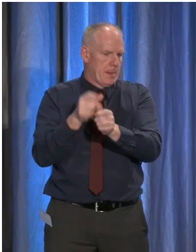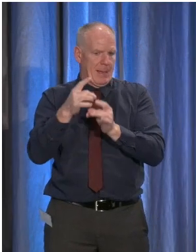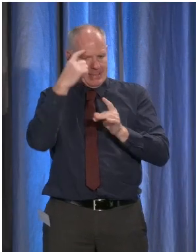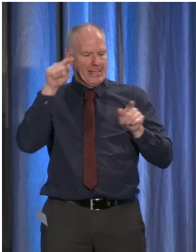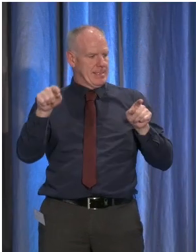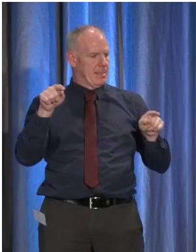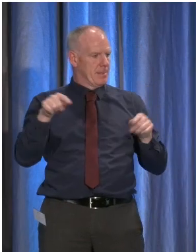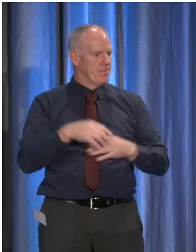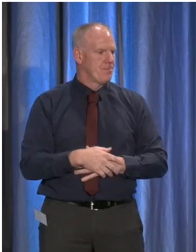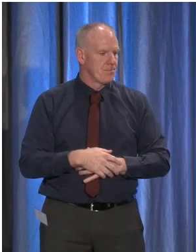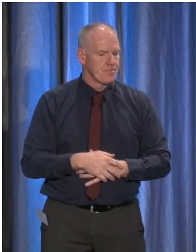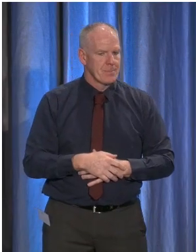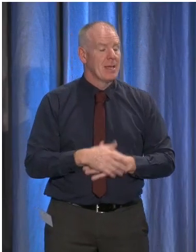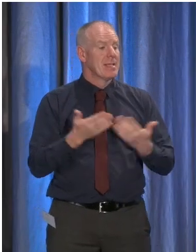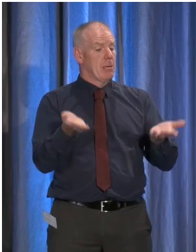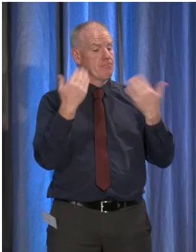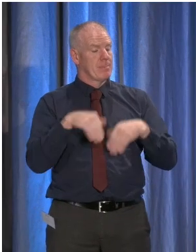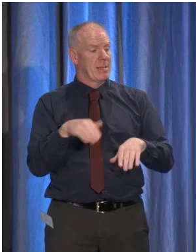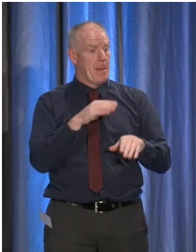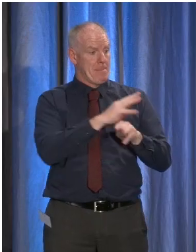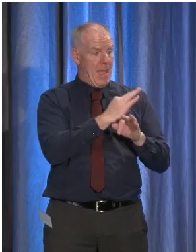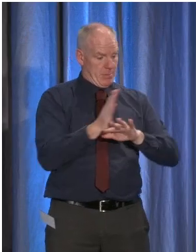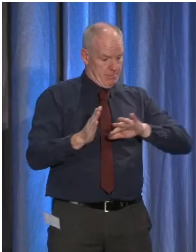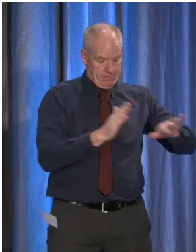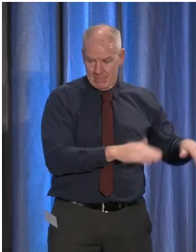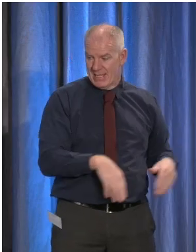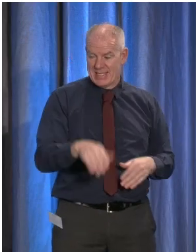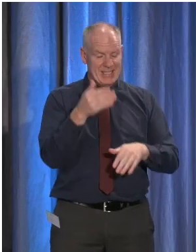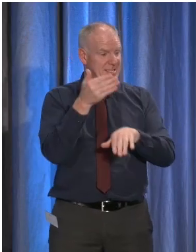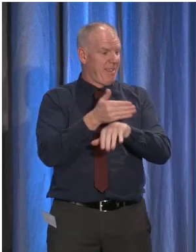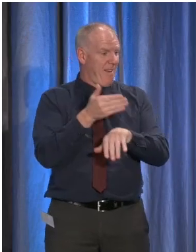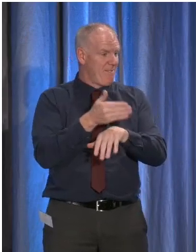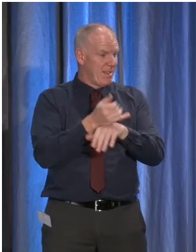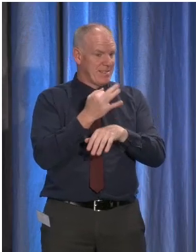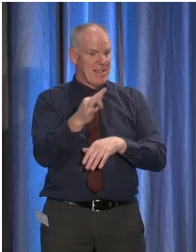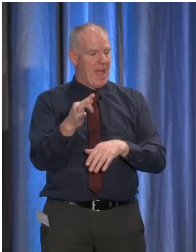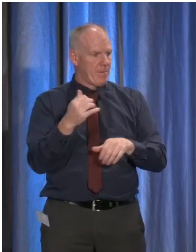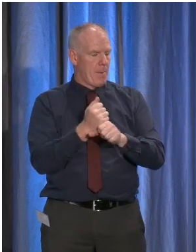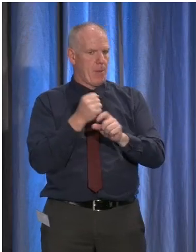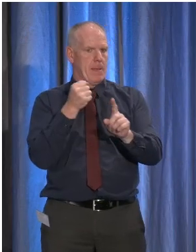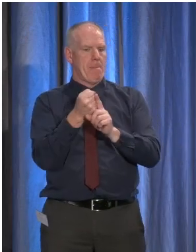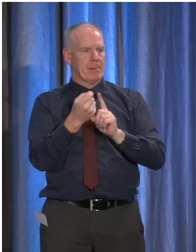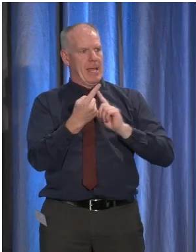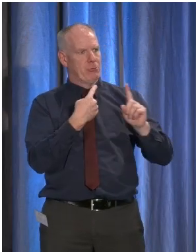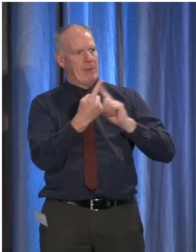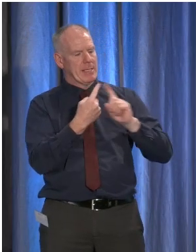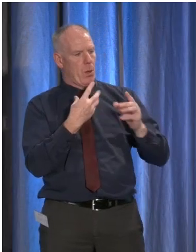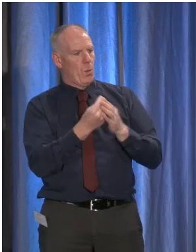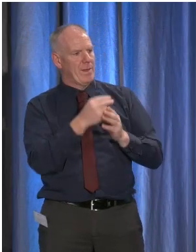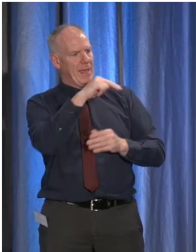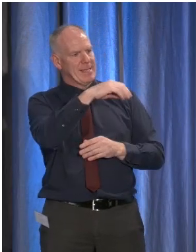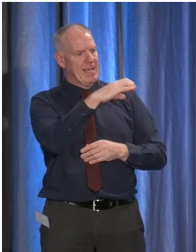what school staff felt. What school staff perceived to be the impact of interacting with